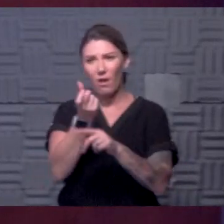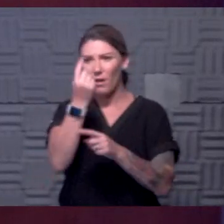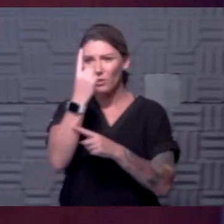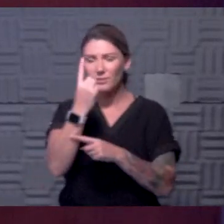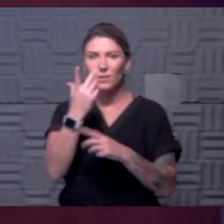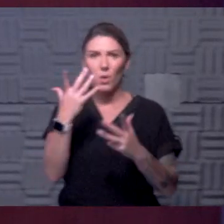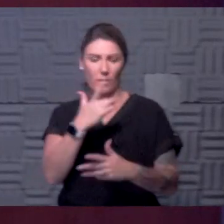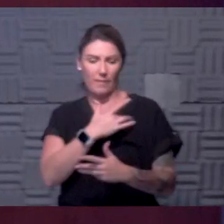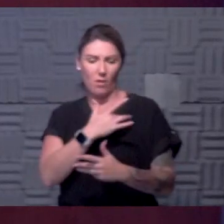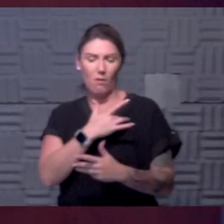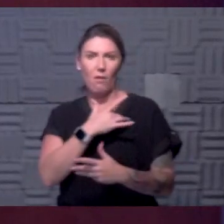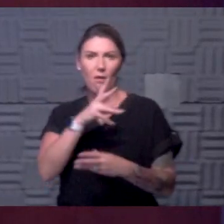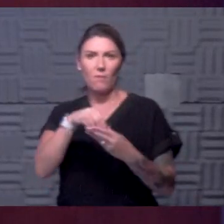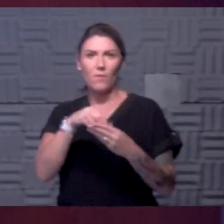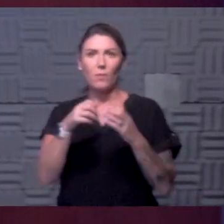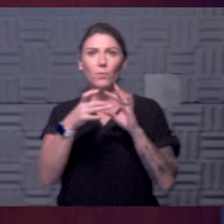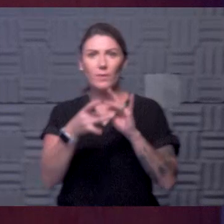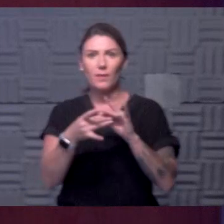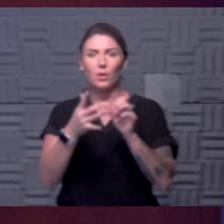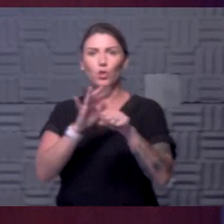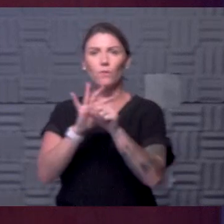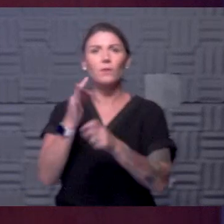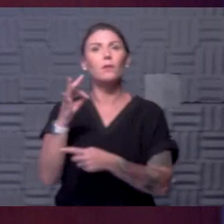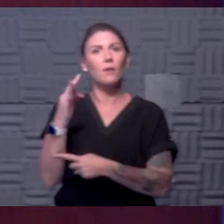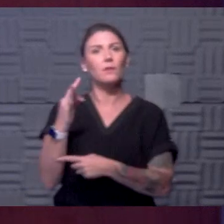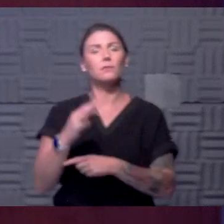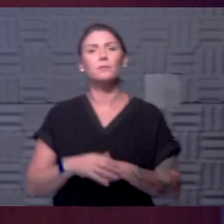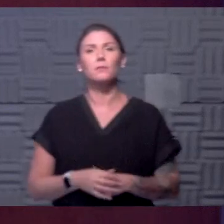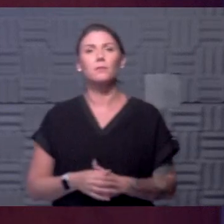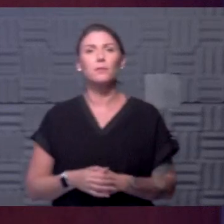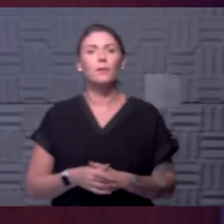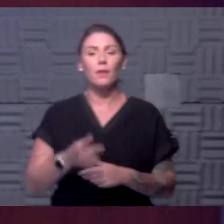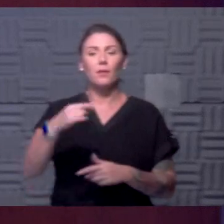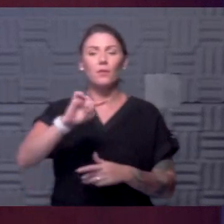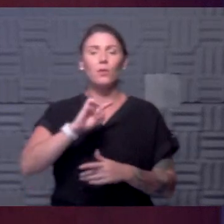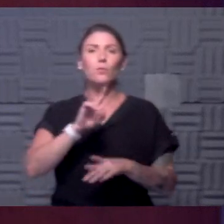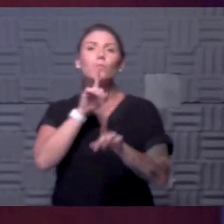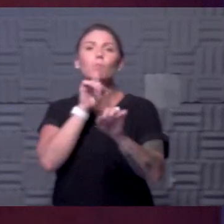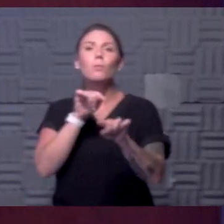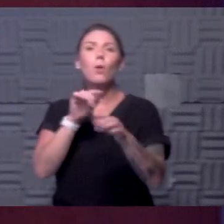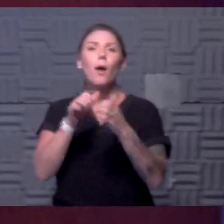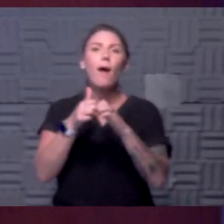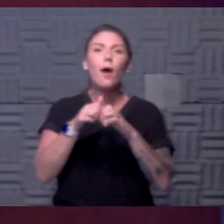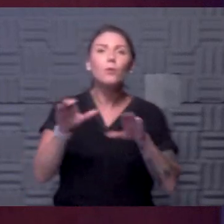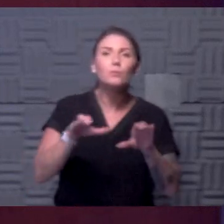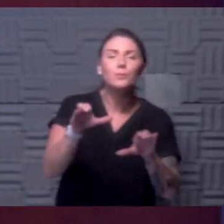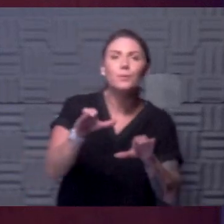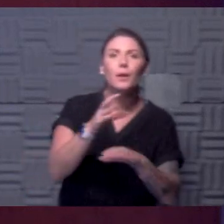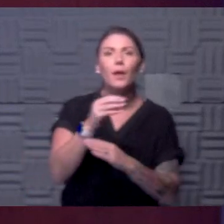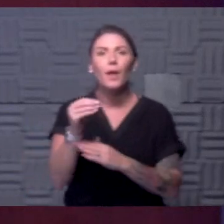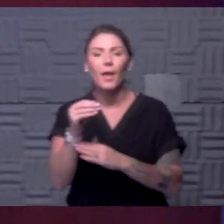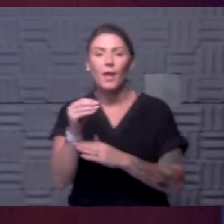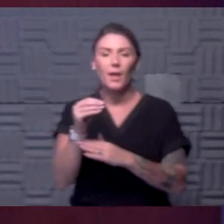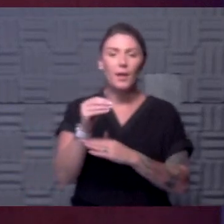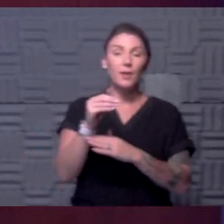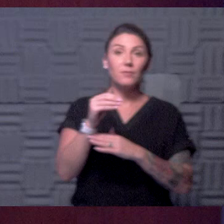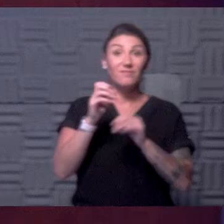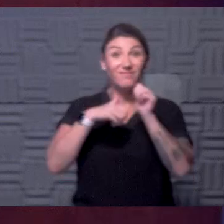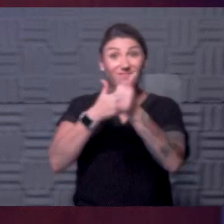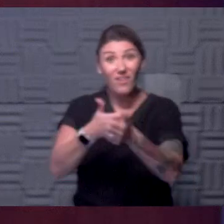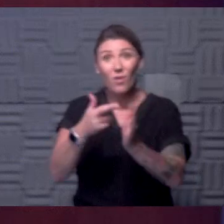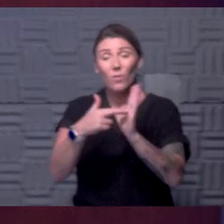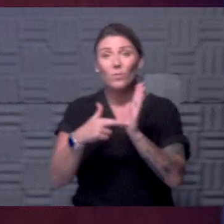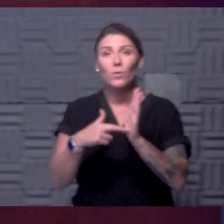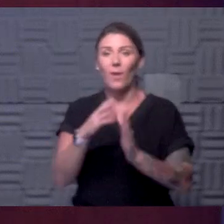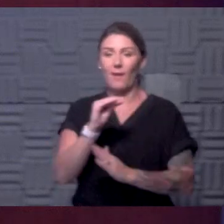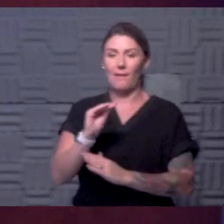heart involvement with COVID is, that they're reporting how they're doing and play by the rules. And